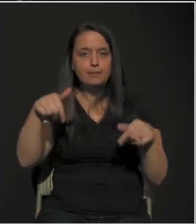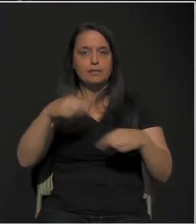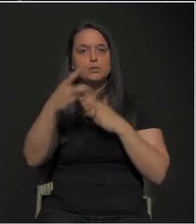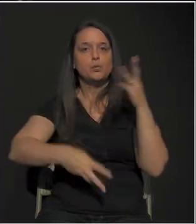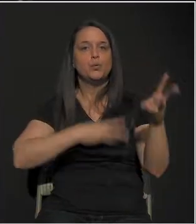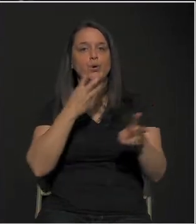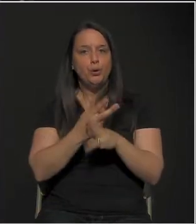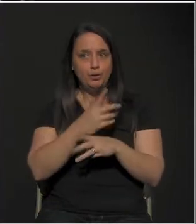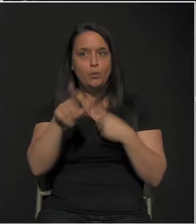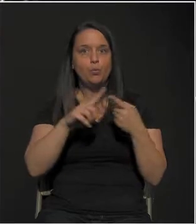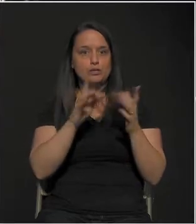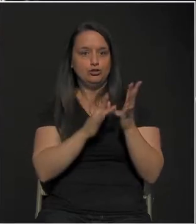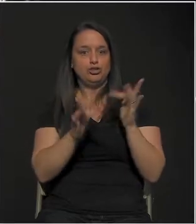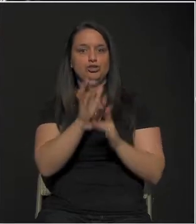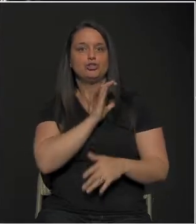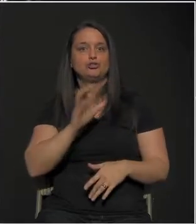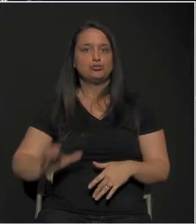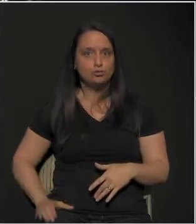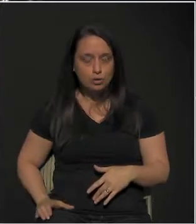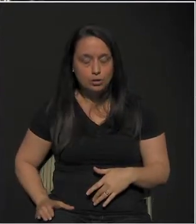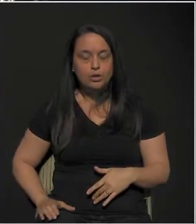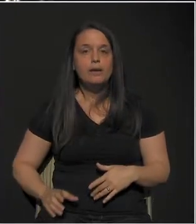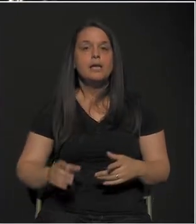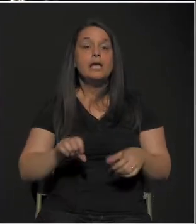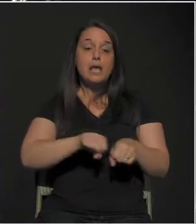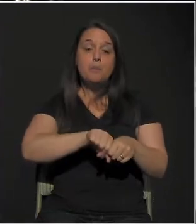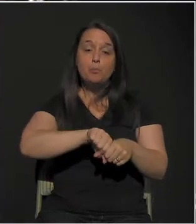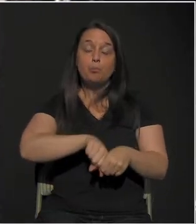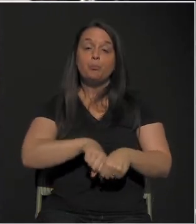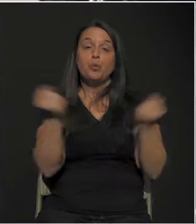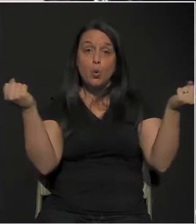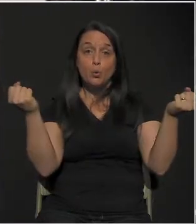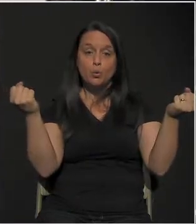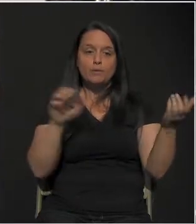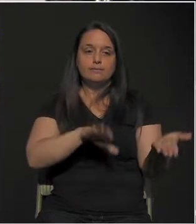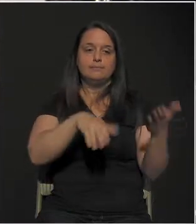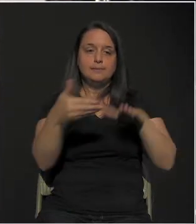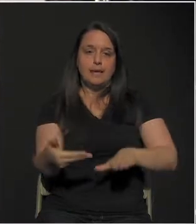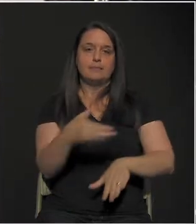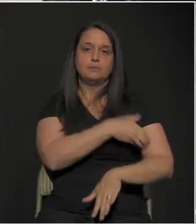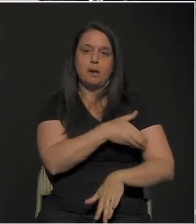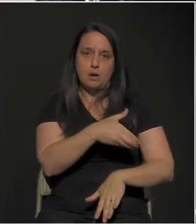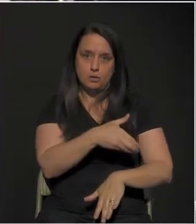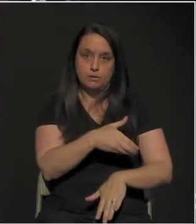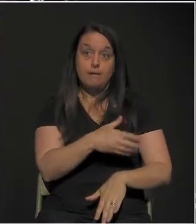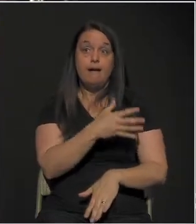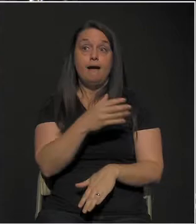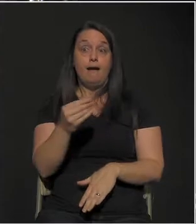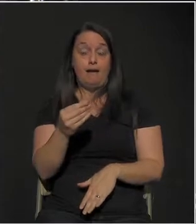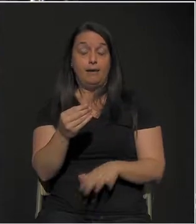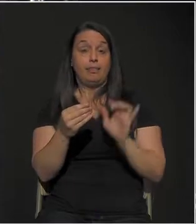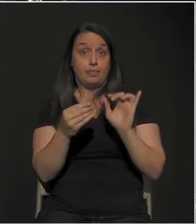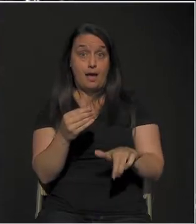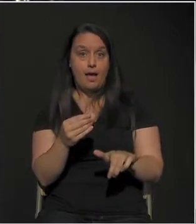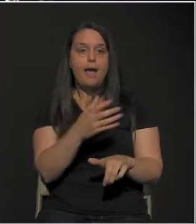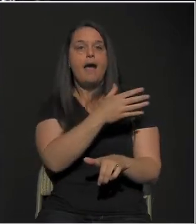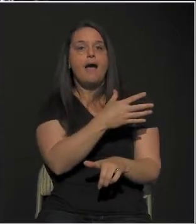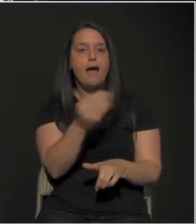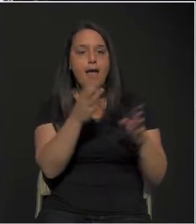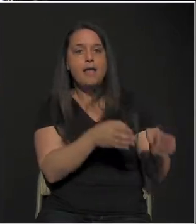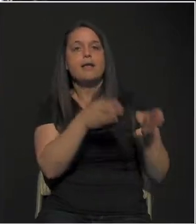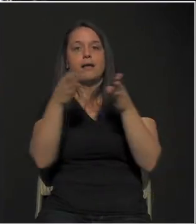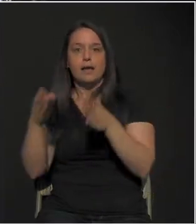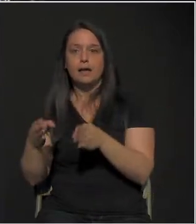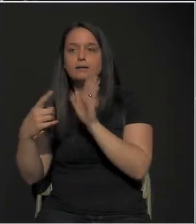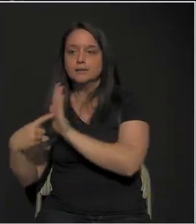Jesus Christ came to the world, he broke the power of death. And not only did he break the power of death, but he